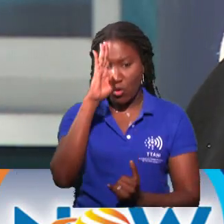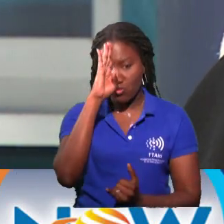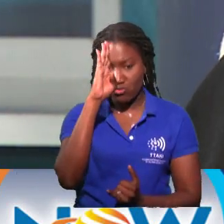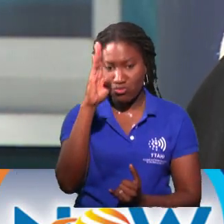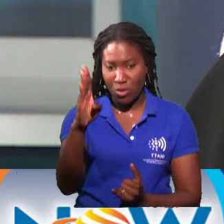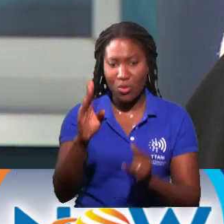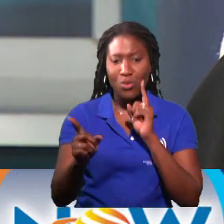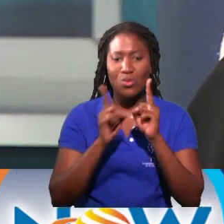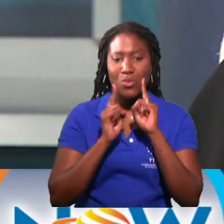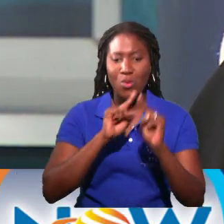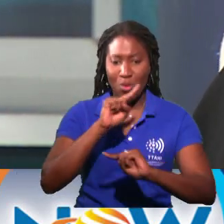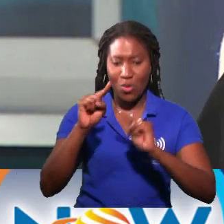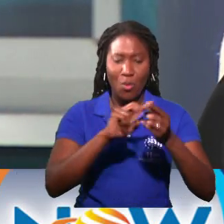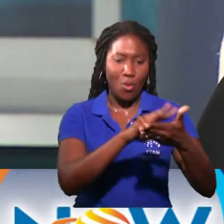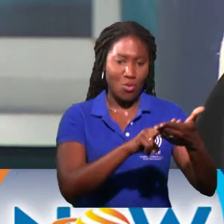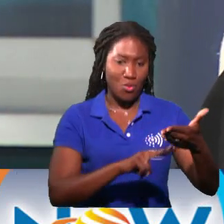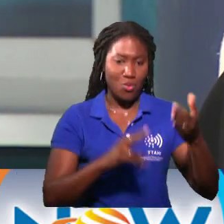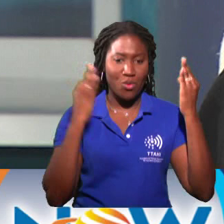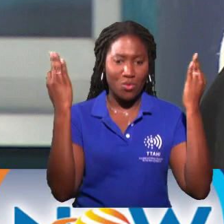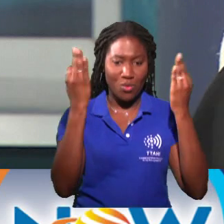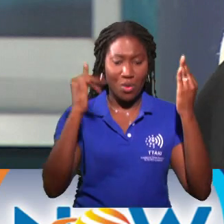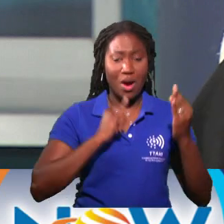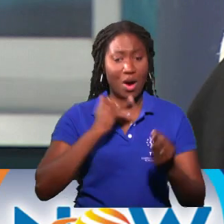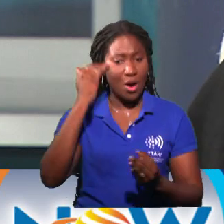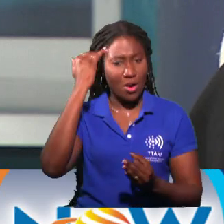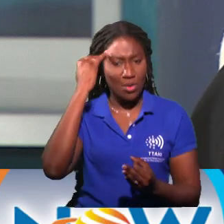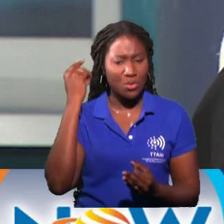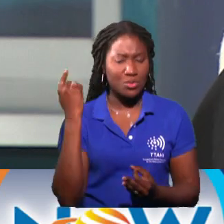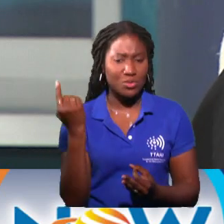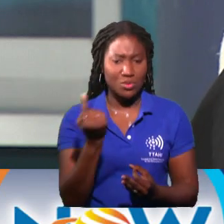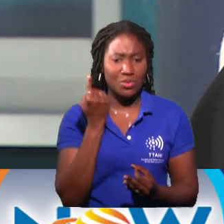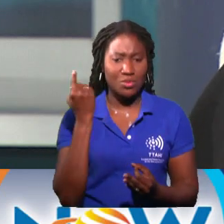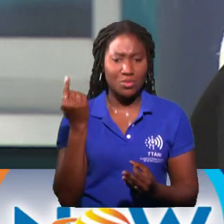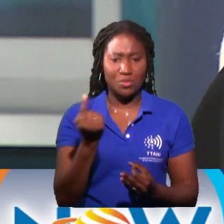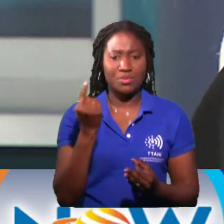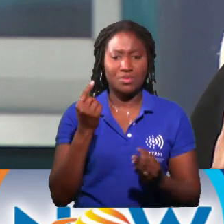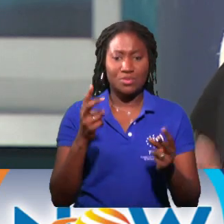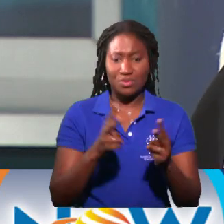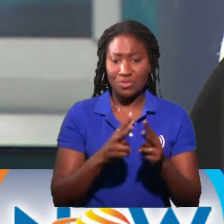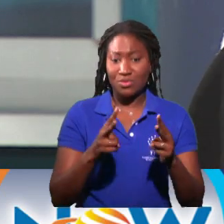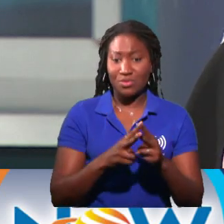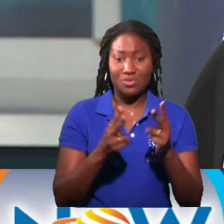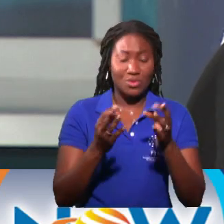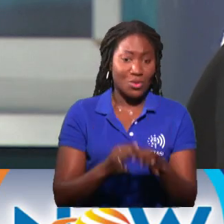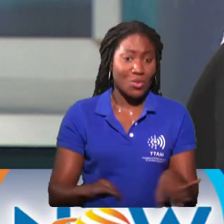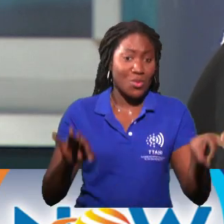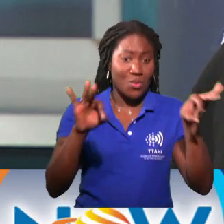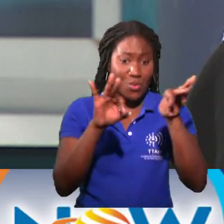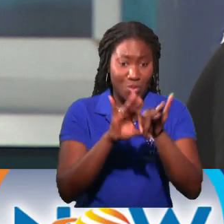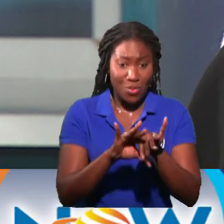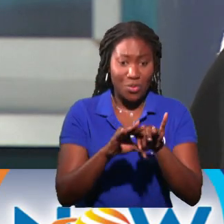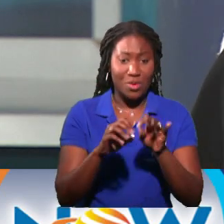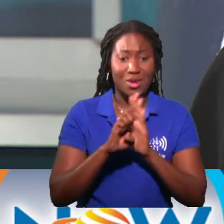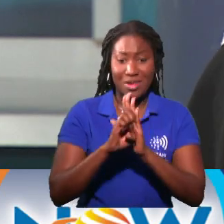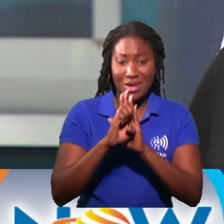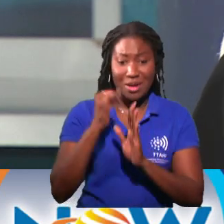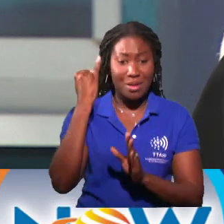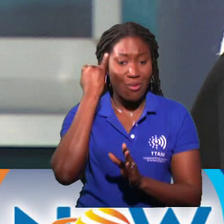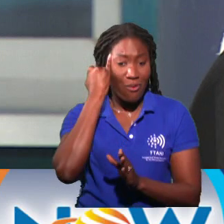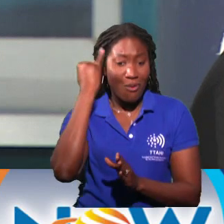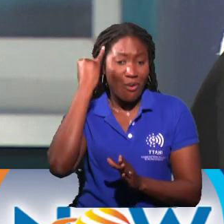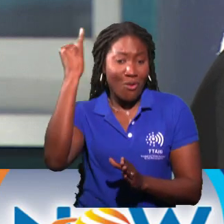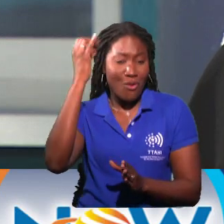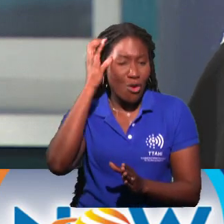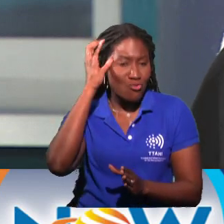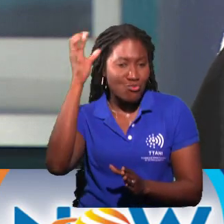into the Lit Fest because, I mean, this is something that is a mainstay for everything, I think, creative, every possible creative